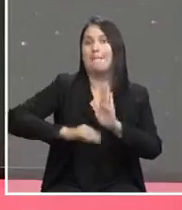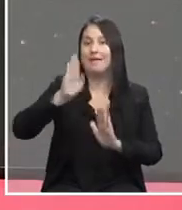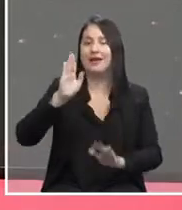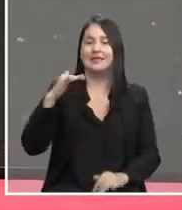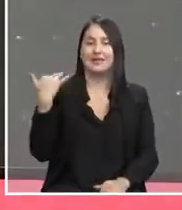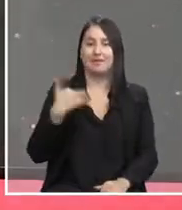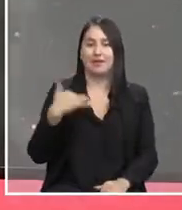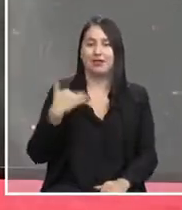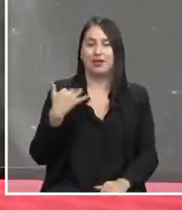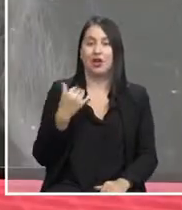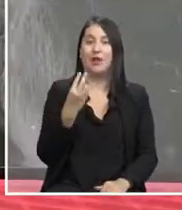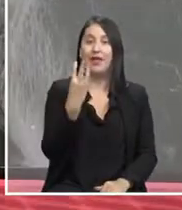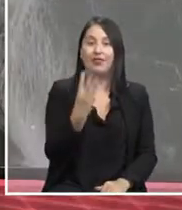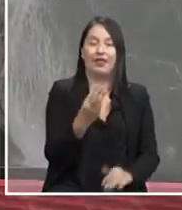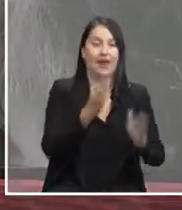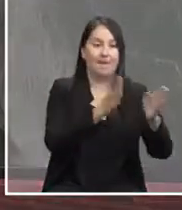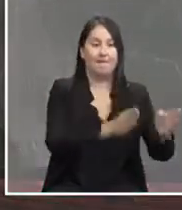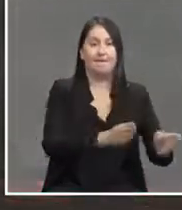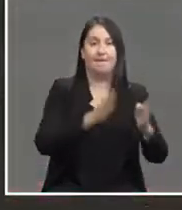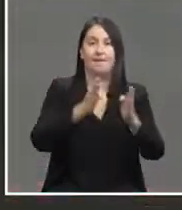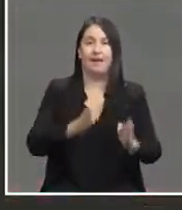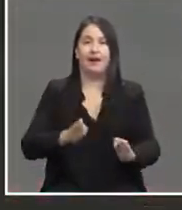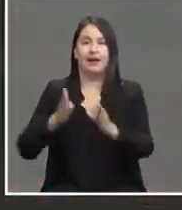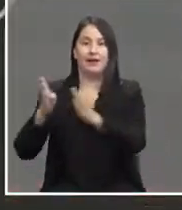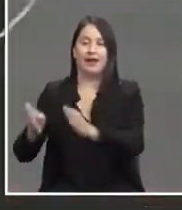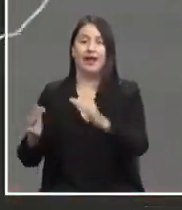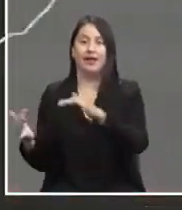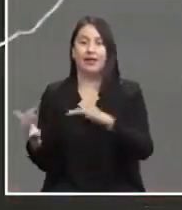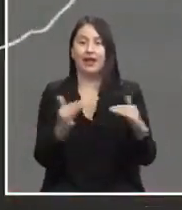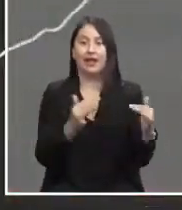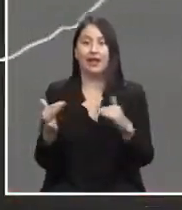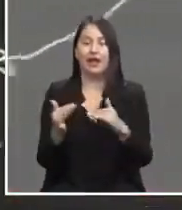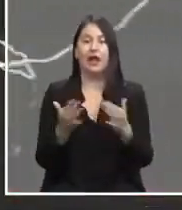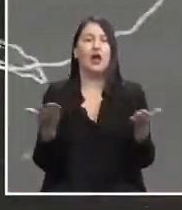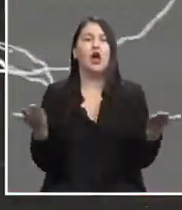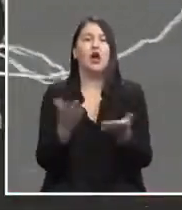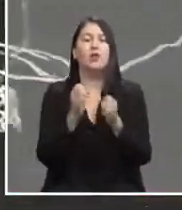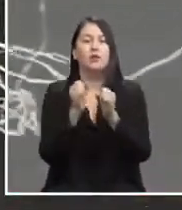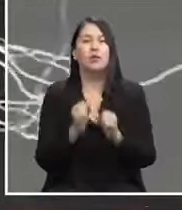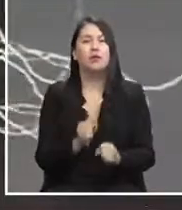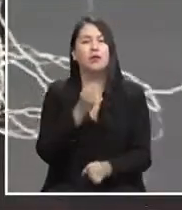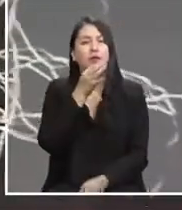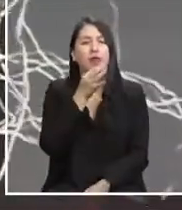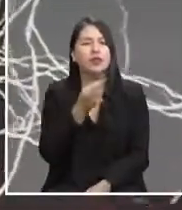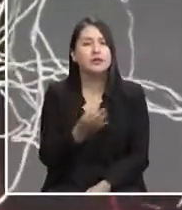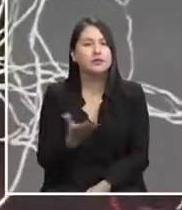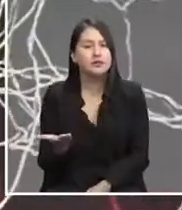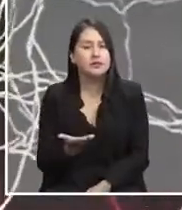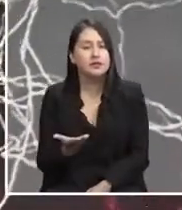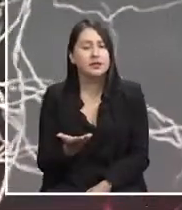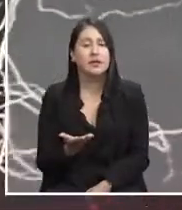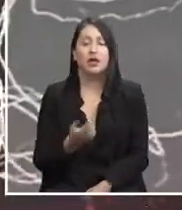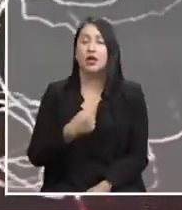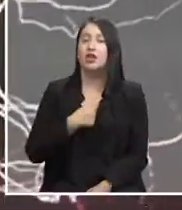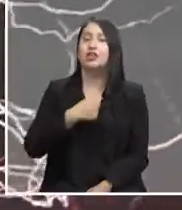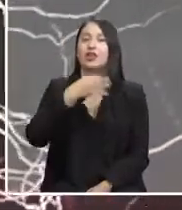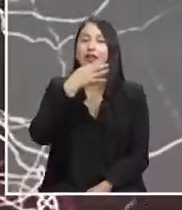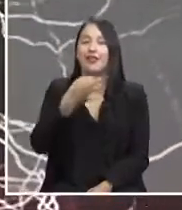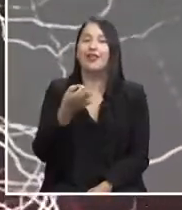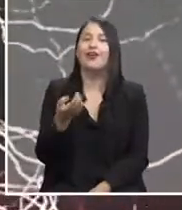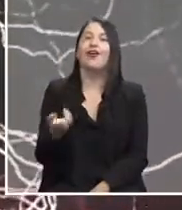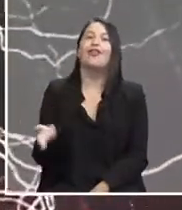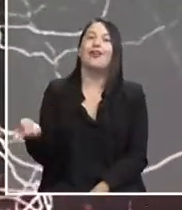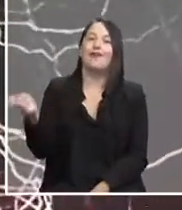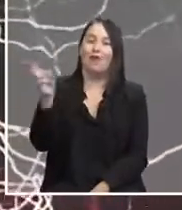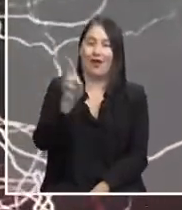How can we assess that? I can say that we are back in a kind of Hobbesian